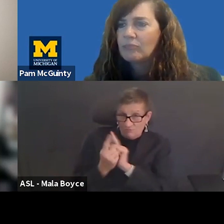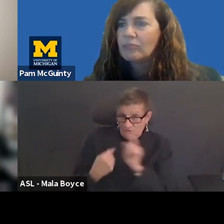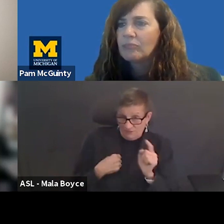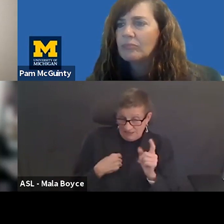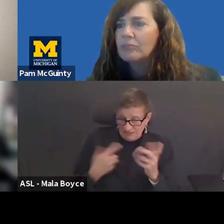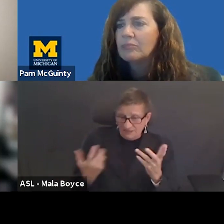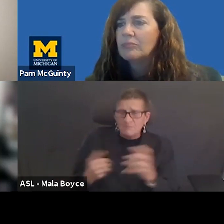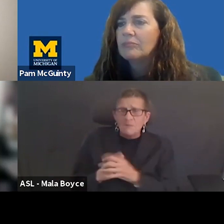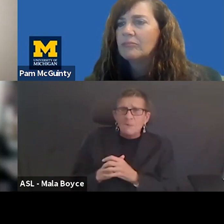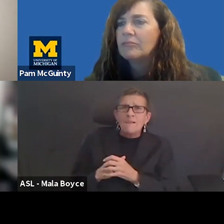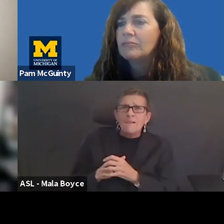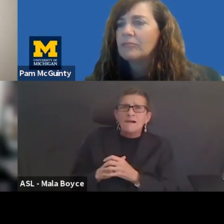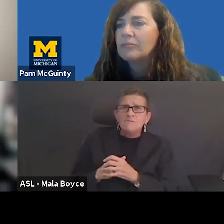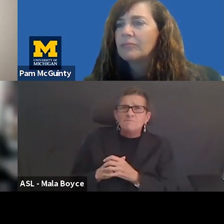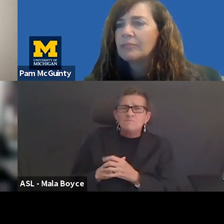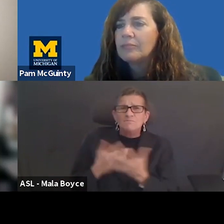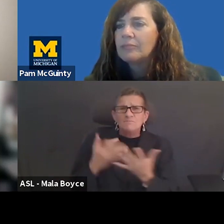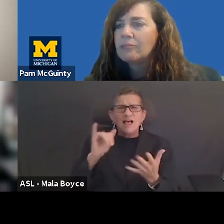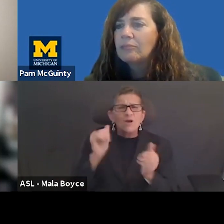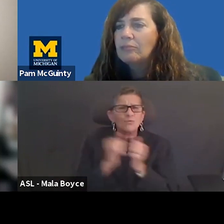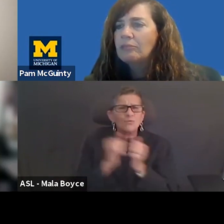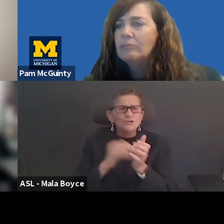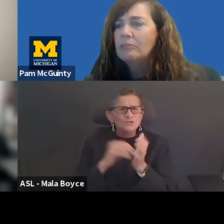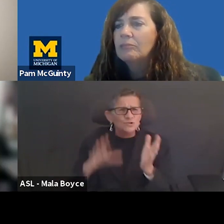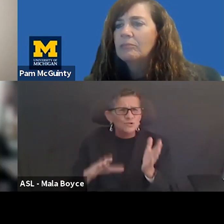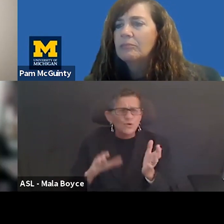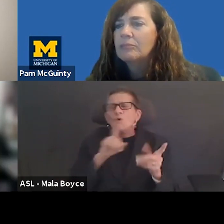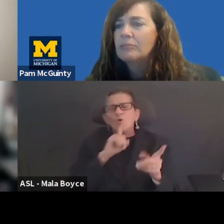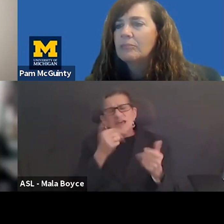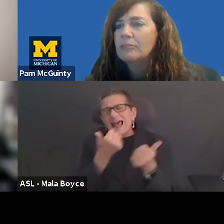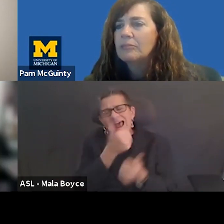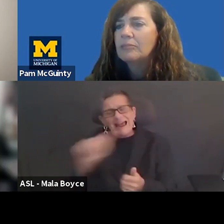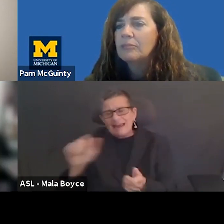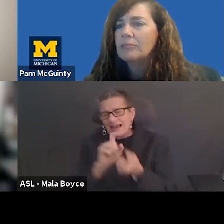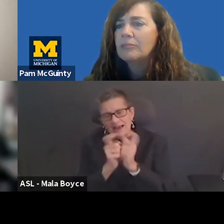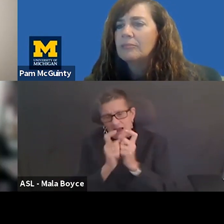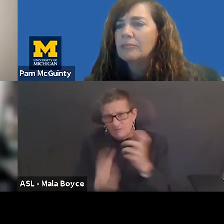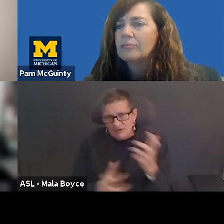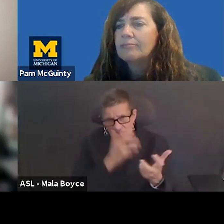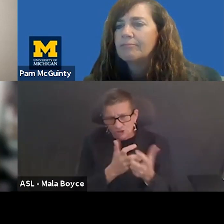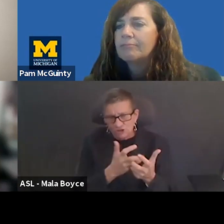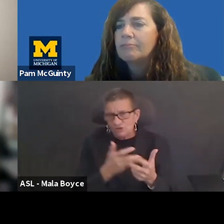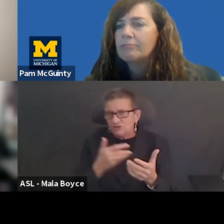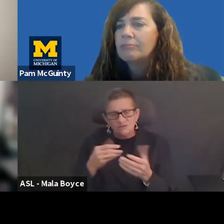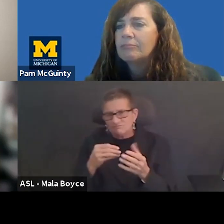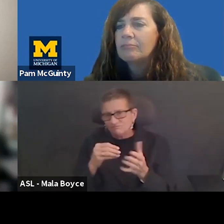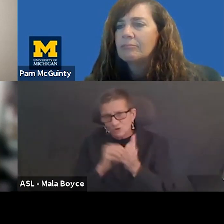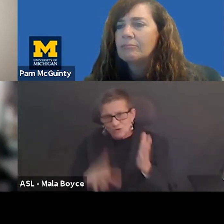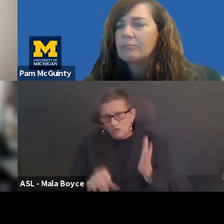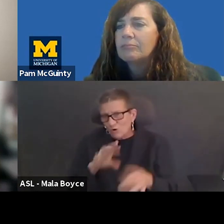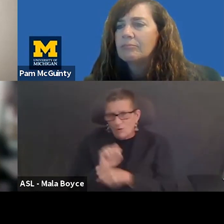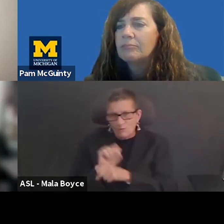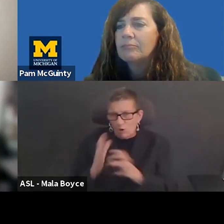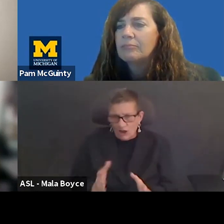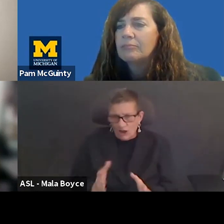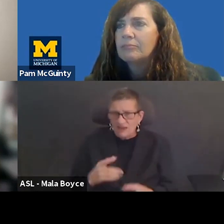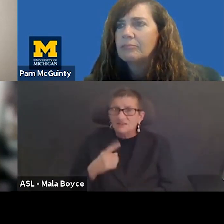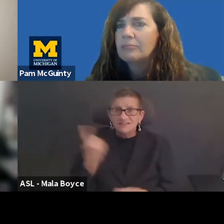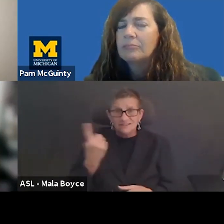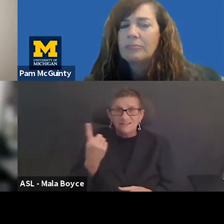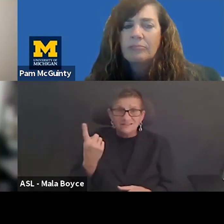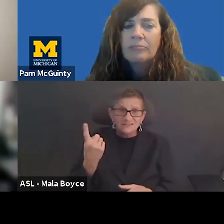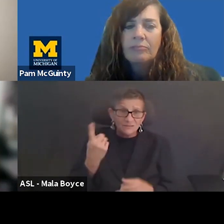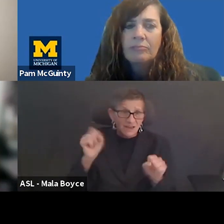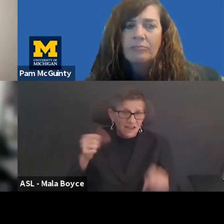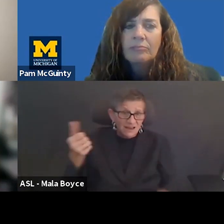is that kind of like with student accommodation, as with any accommodations actually, whether it's student or employee, is that someone can decline accommodations